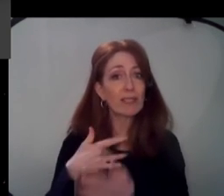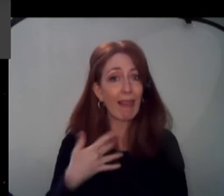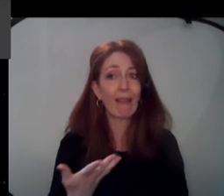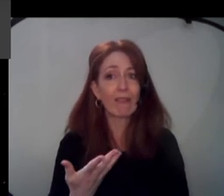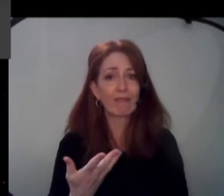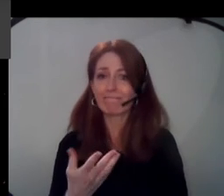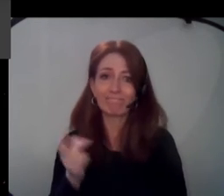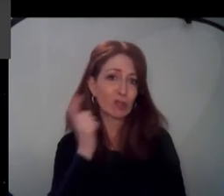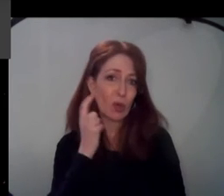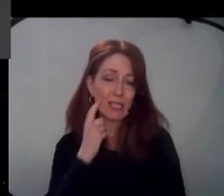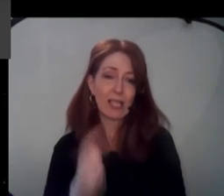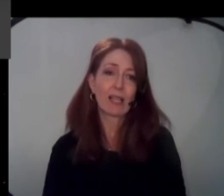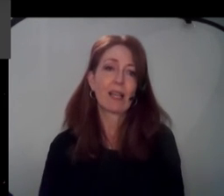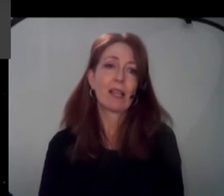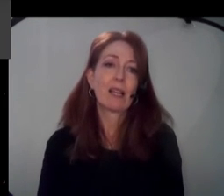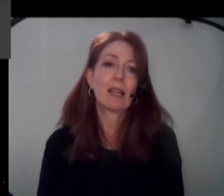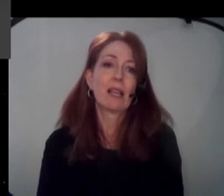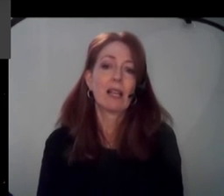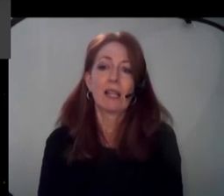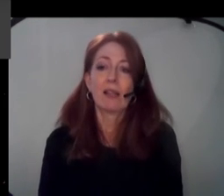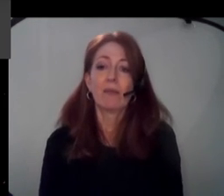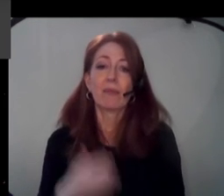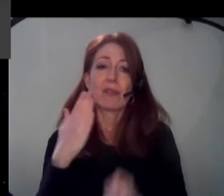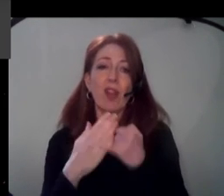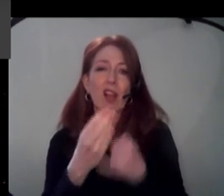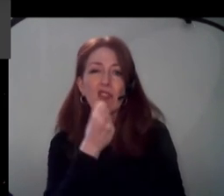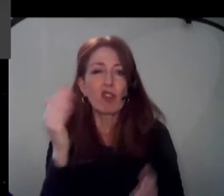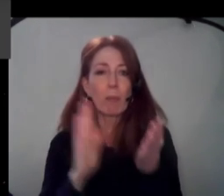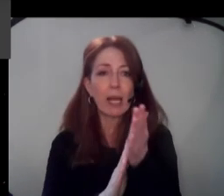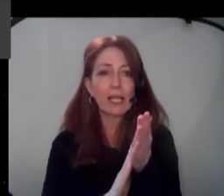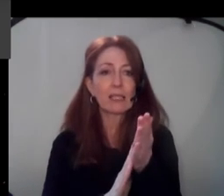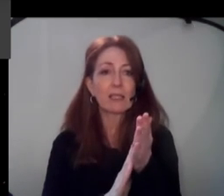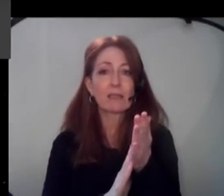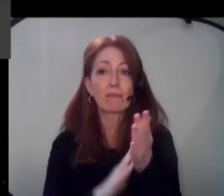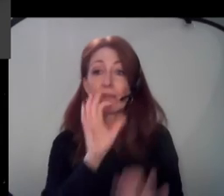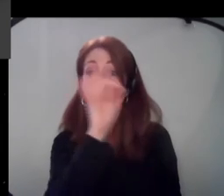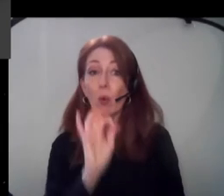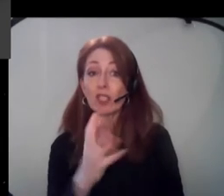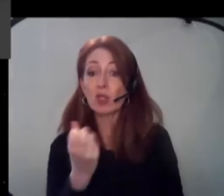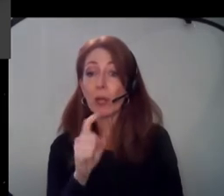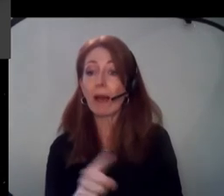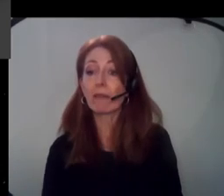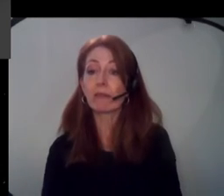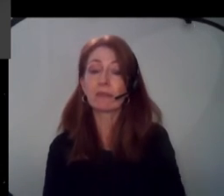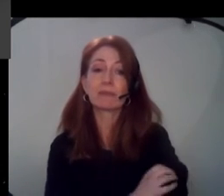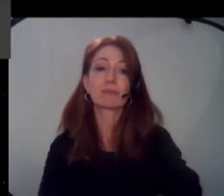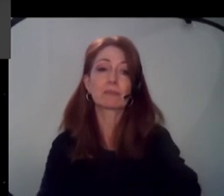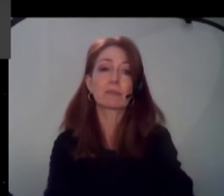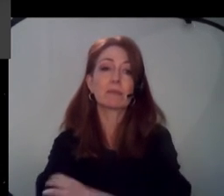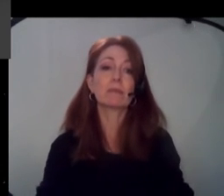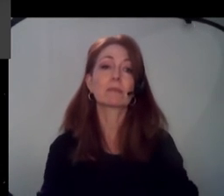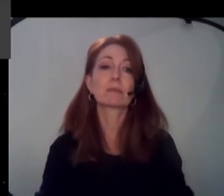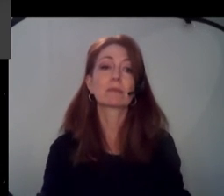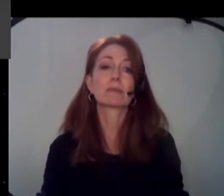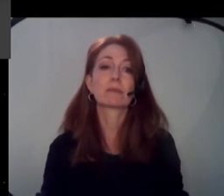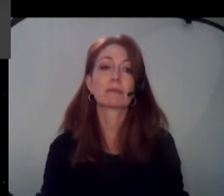So I think, because we're coming into the last few minutes here before, when we've got some good questions lined up, it might be good. We didn't get